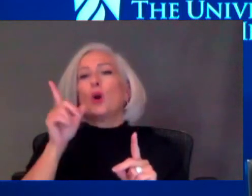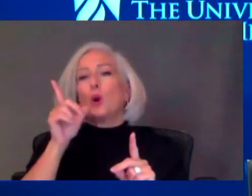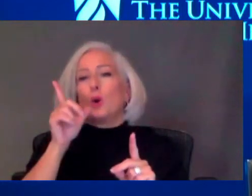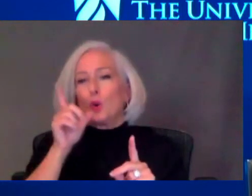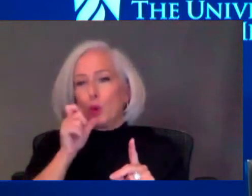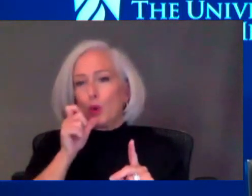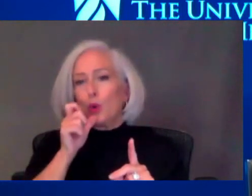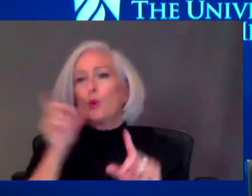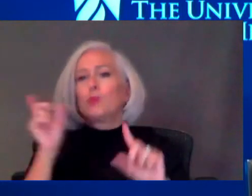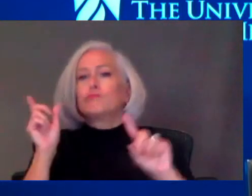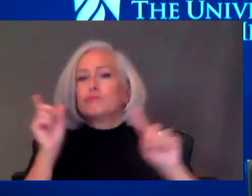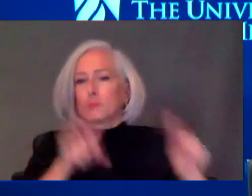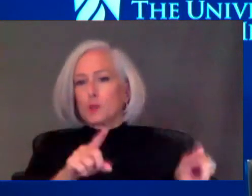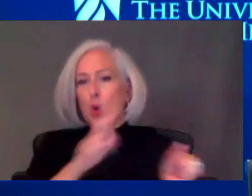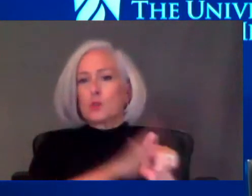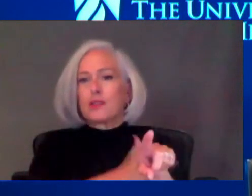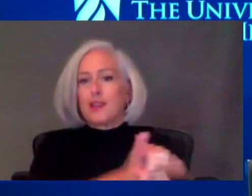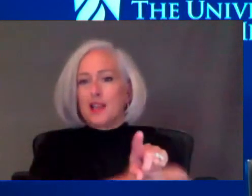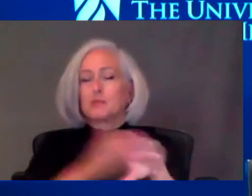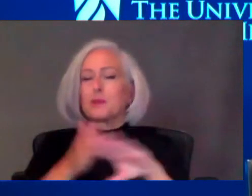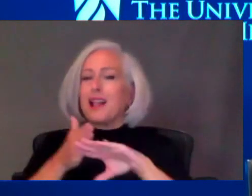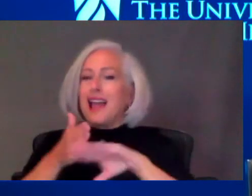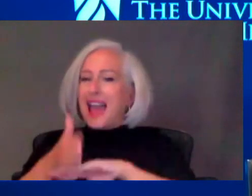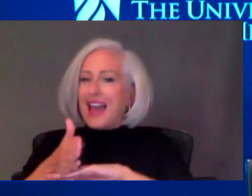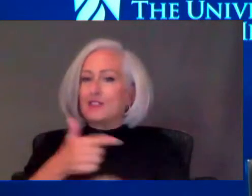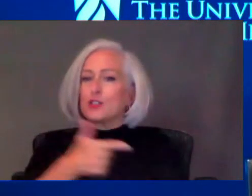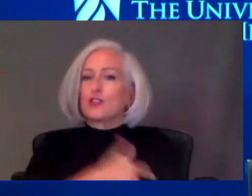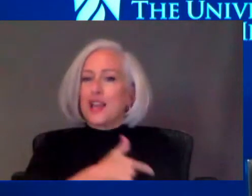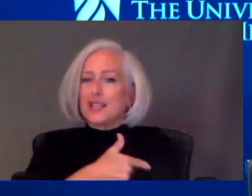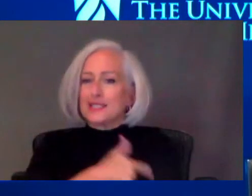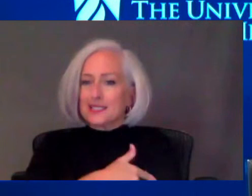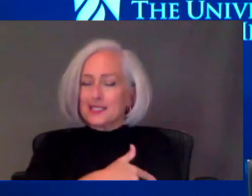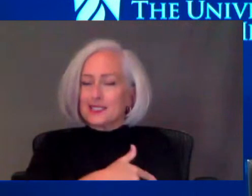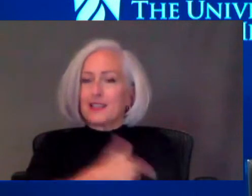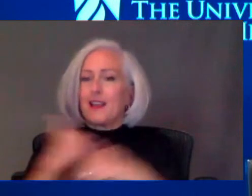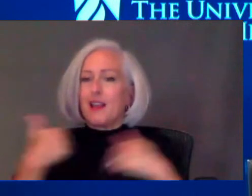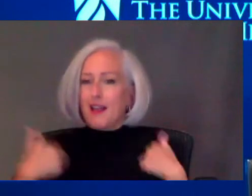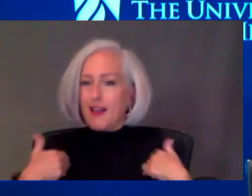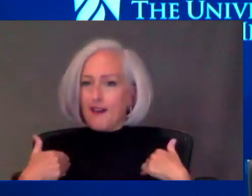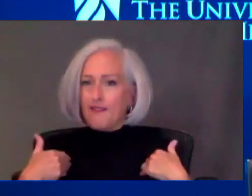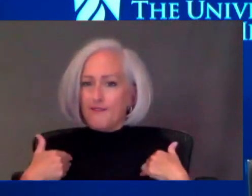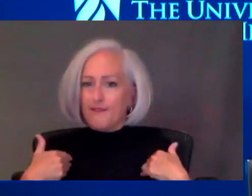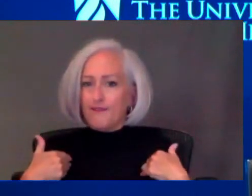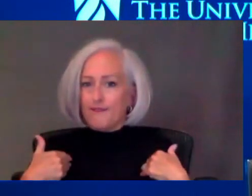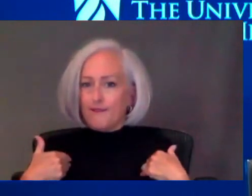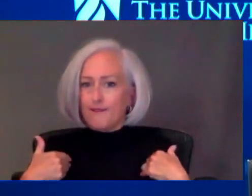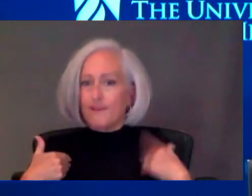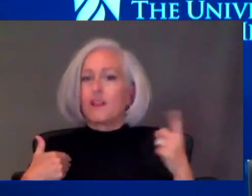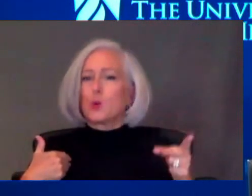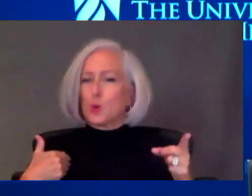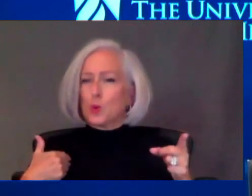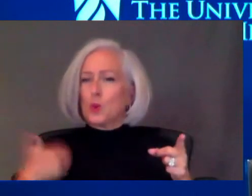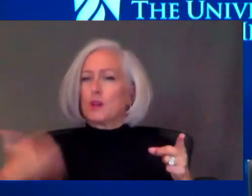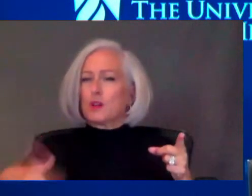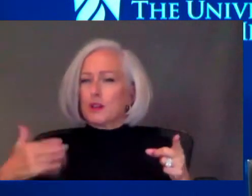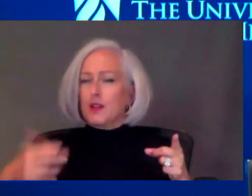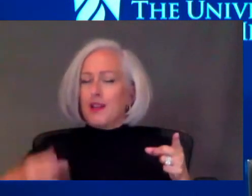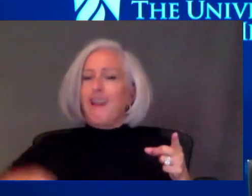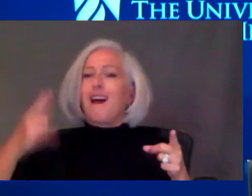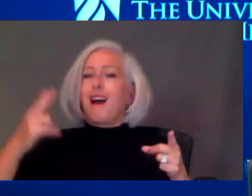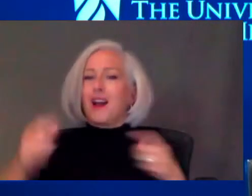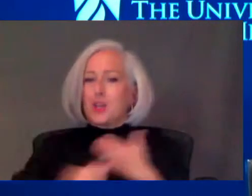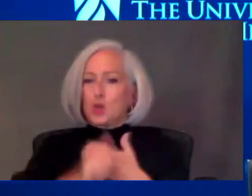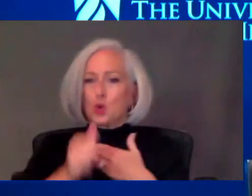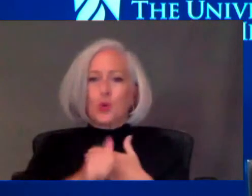vaccination, it's a really small percentage. Again, that's at 2 to 3% of patients. And those people are, we just aren't